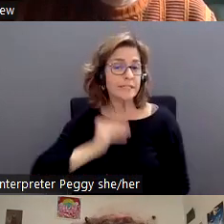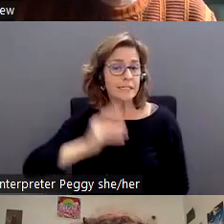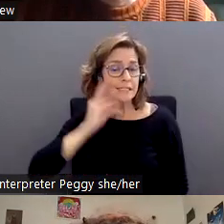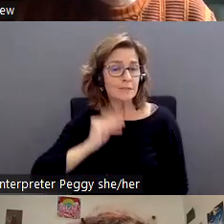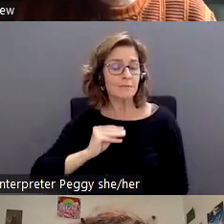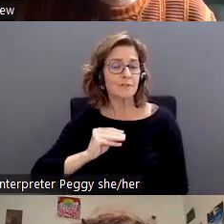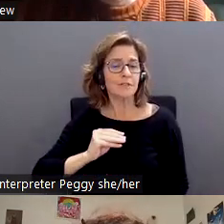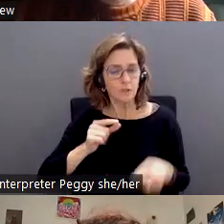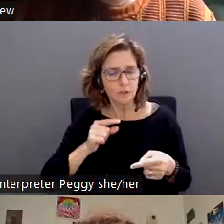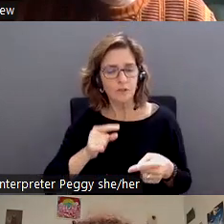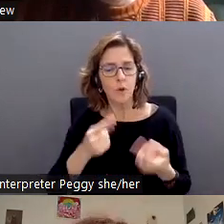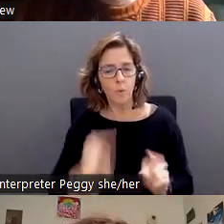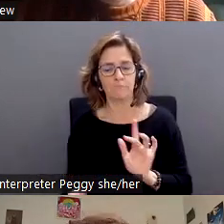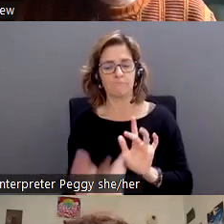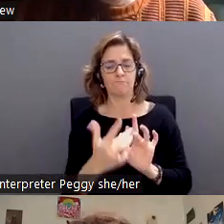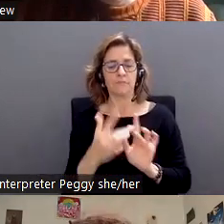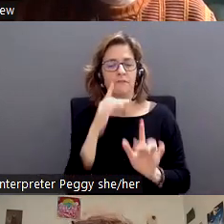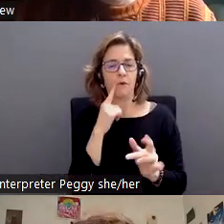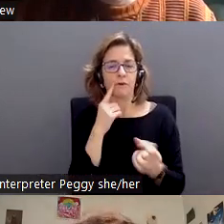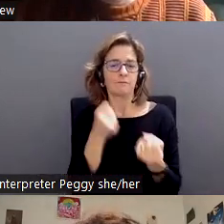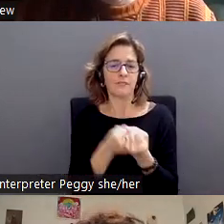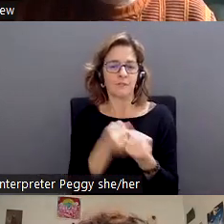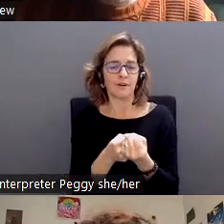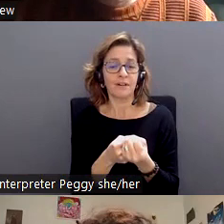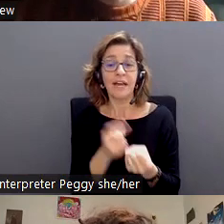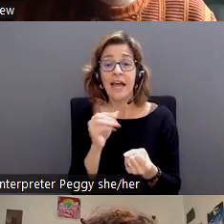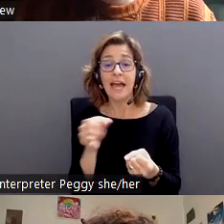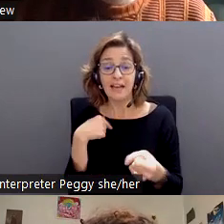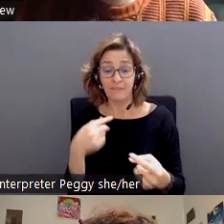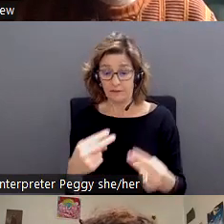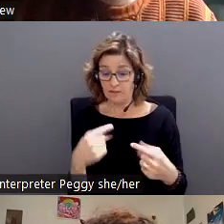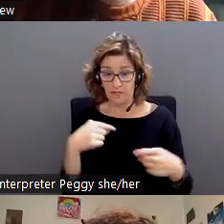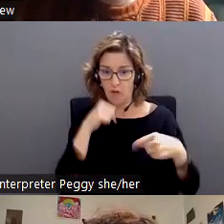access service in sort of mainstream, if you will, providers.